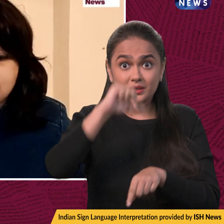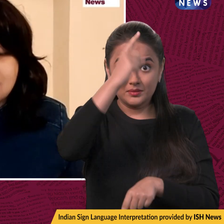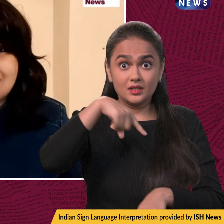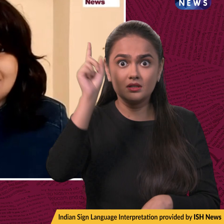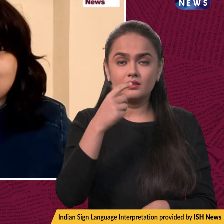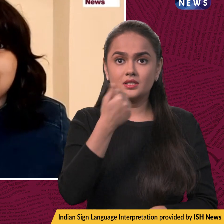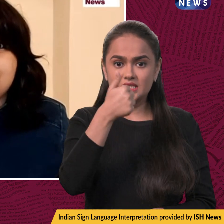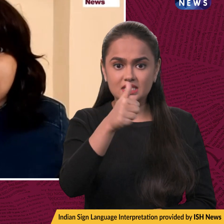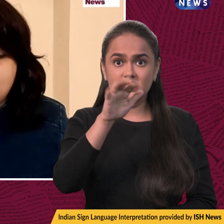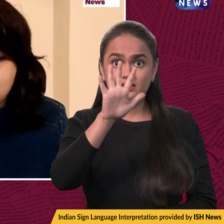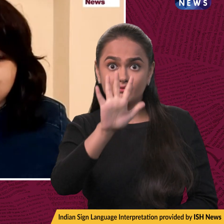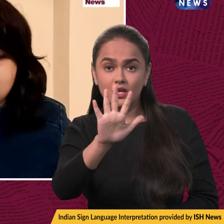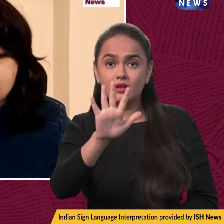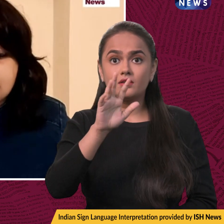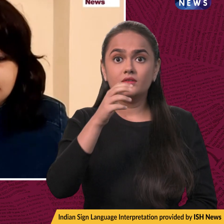has reported